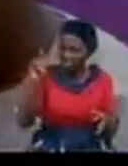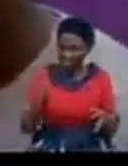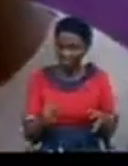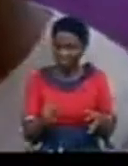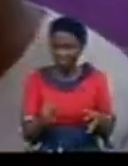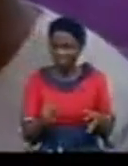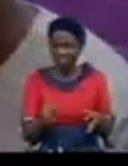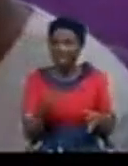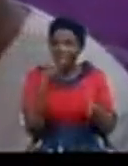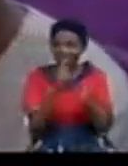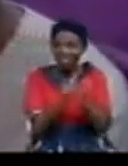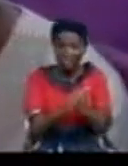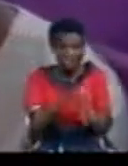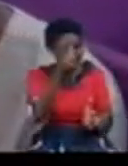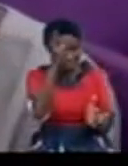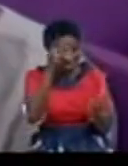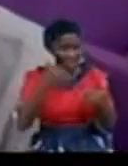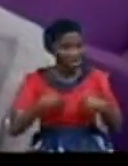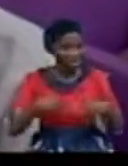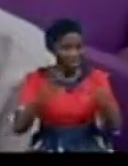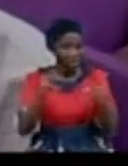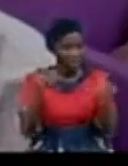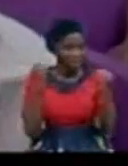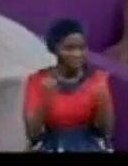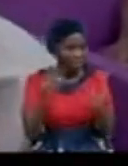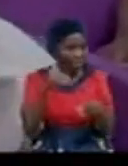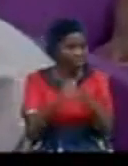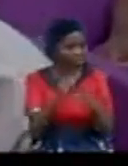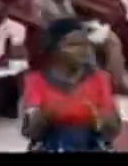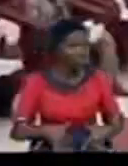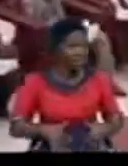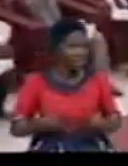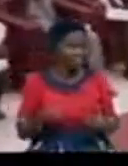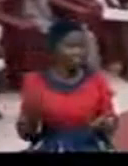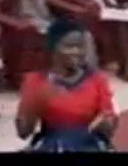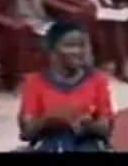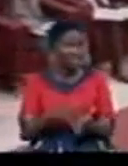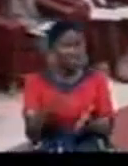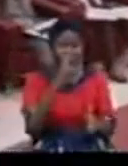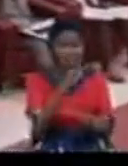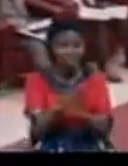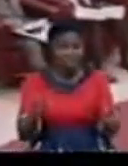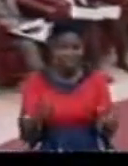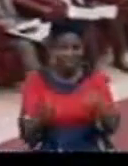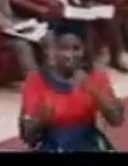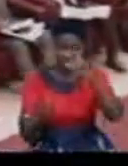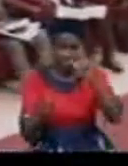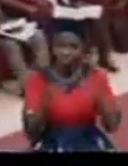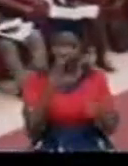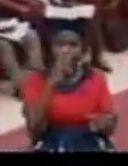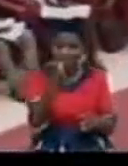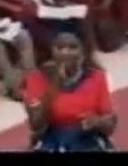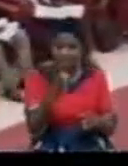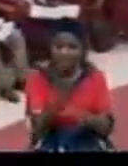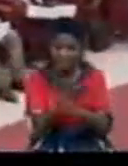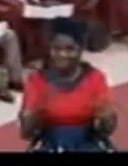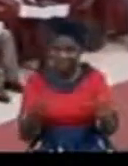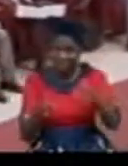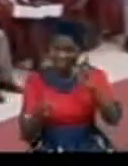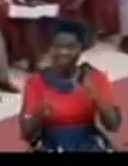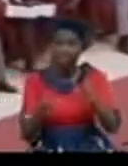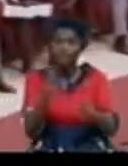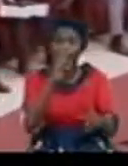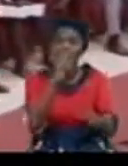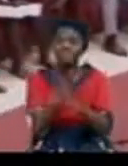anymore. You're free. Where are you? You are free in Jesus' name.